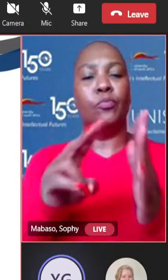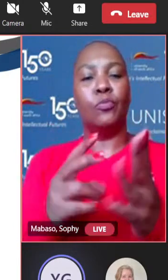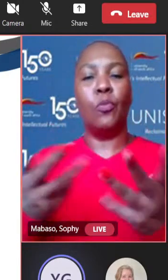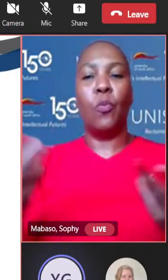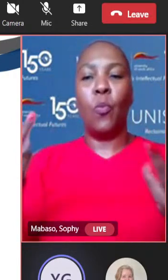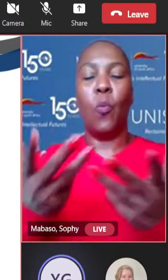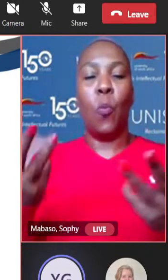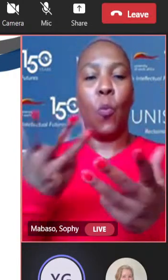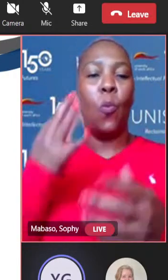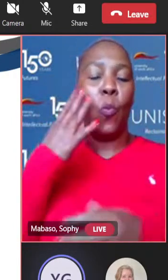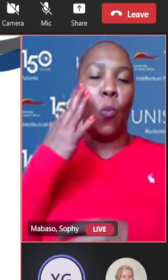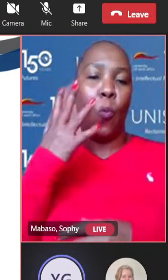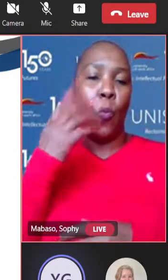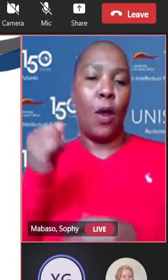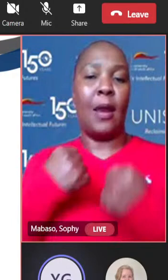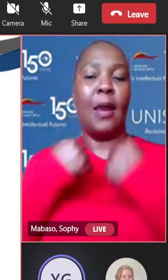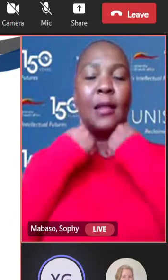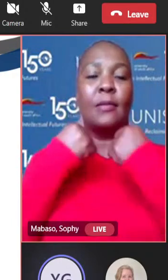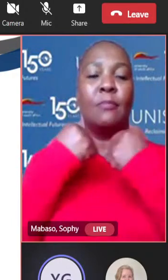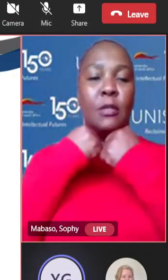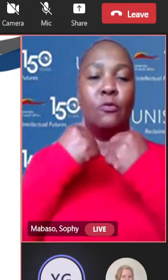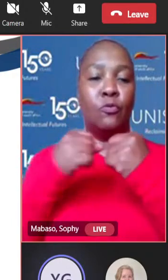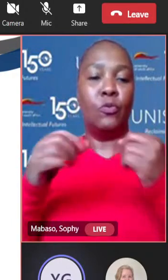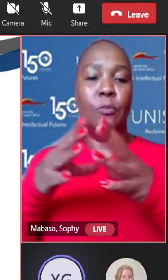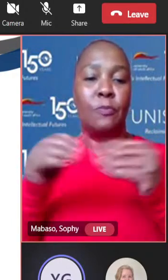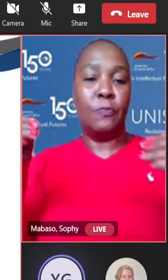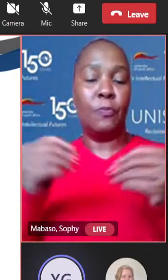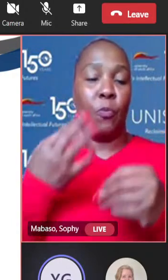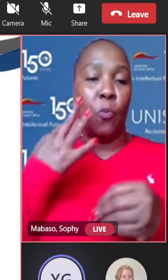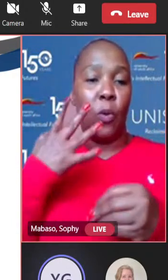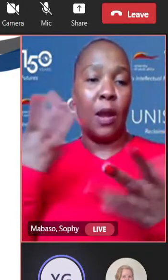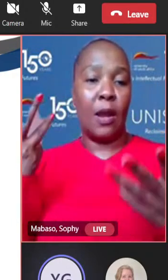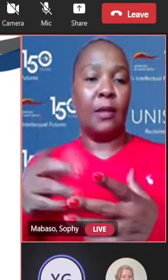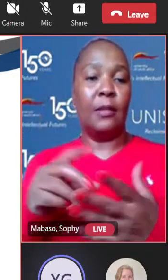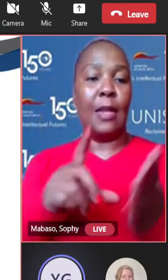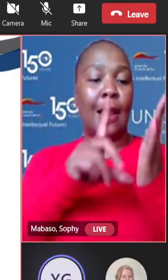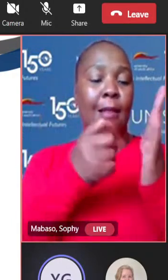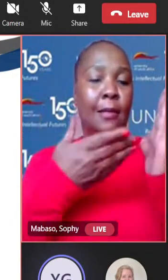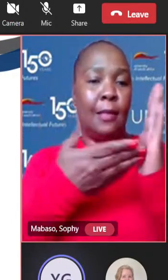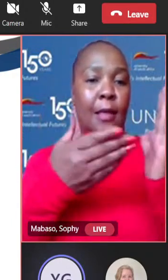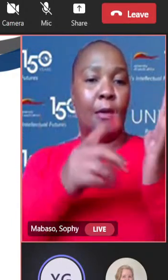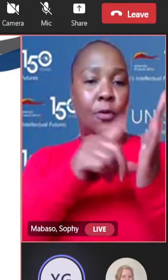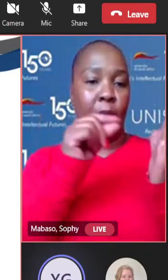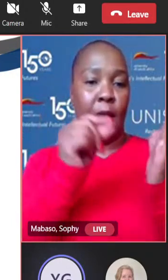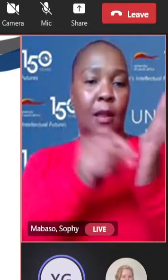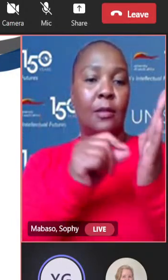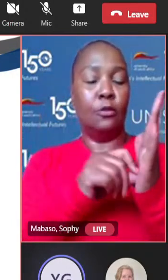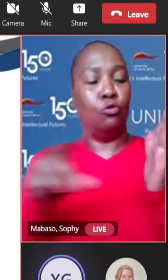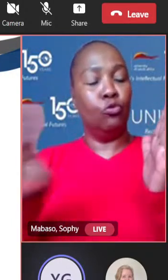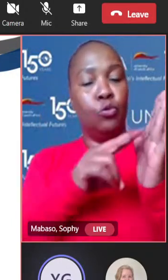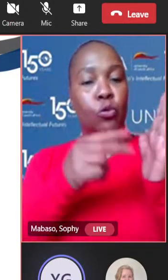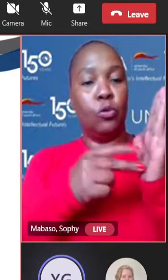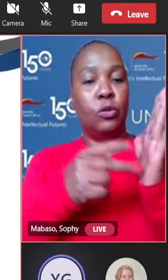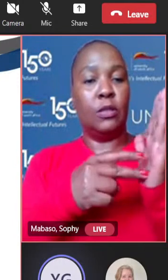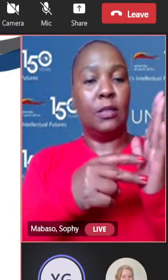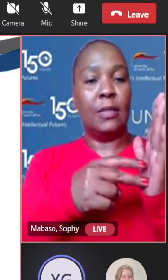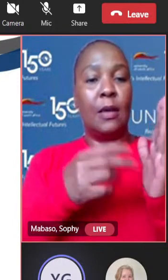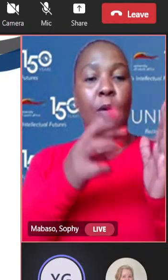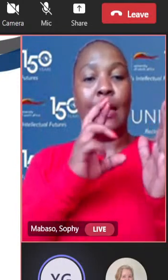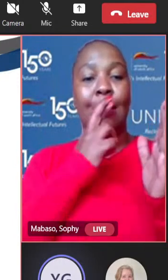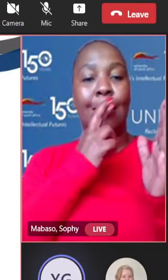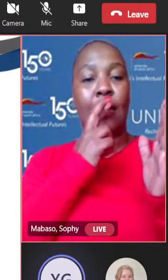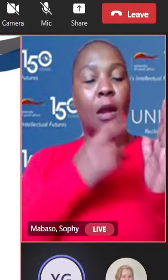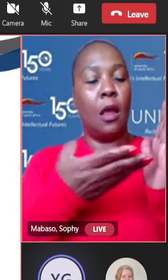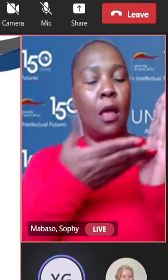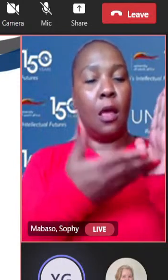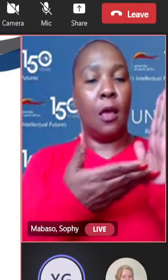due for a particular module. So if you click on its calendar, then it shows you where you have it in red, that a